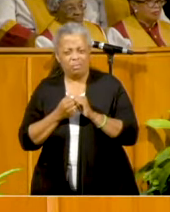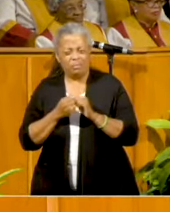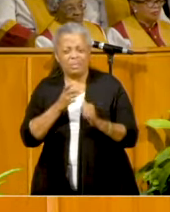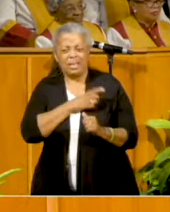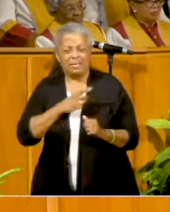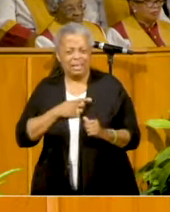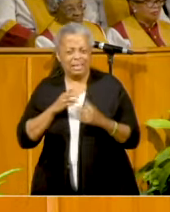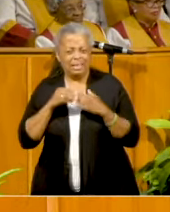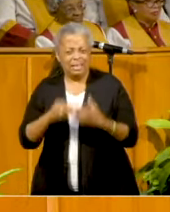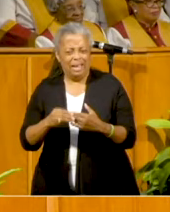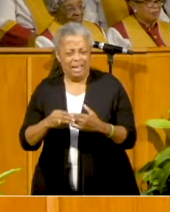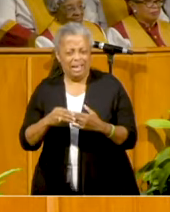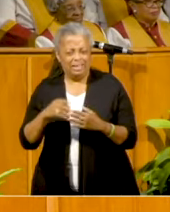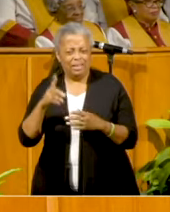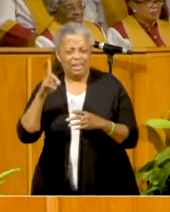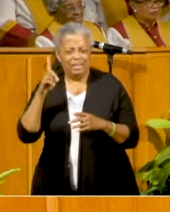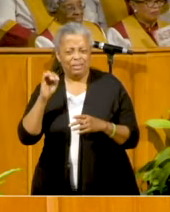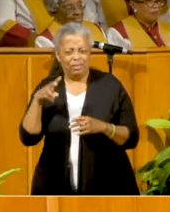Alfred Street.